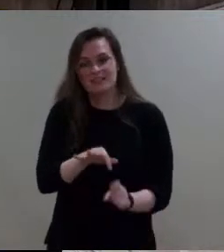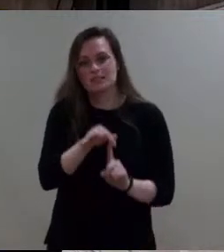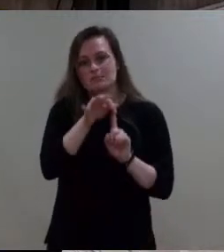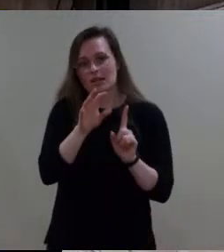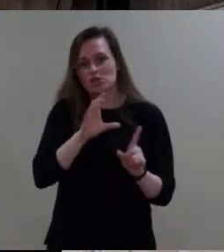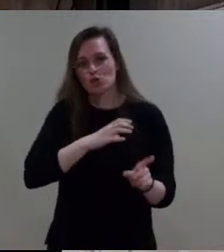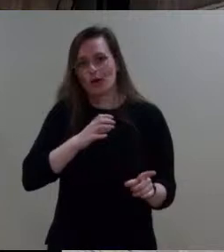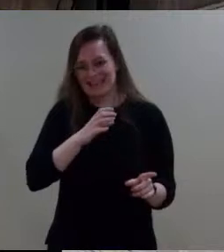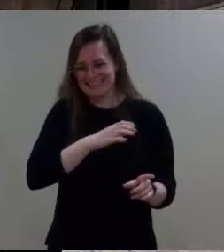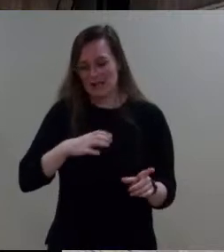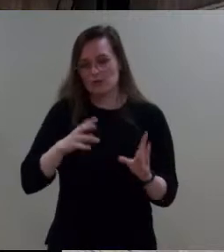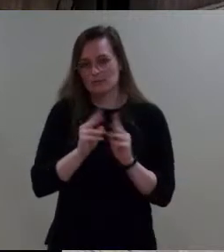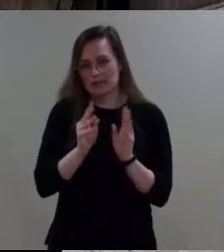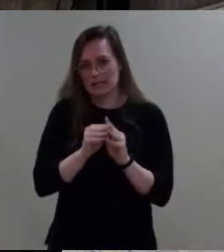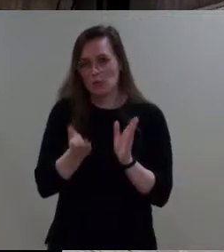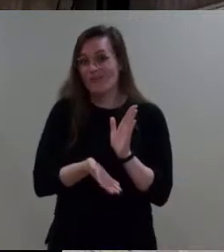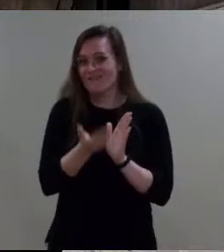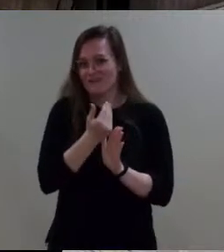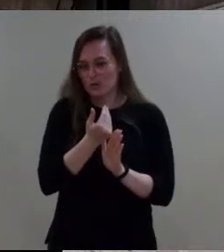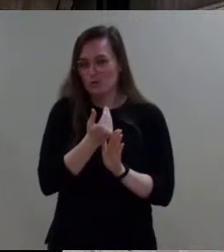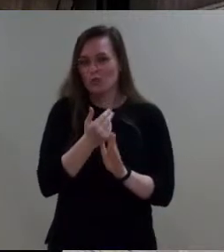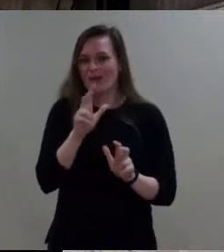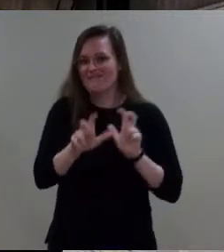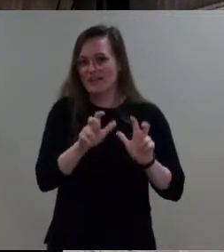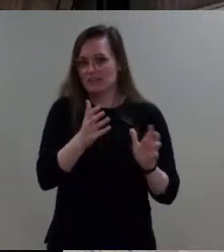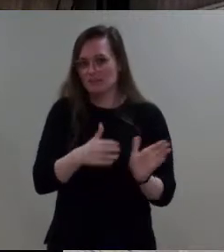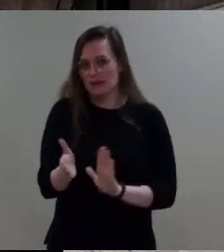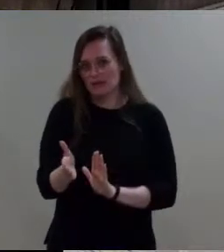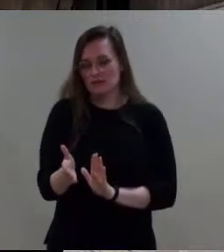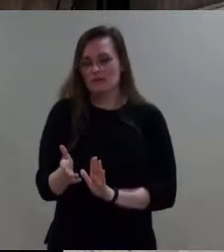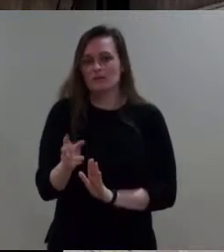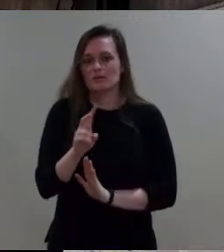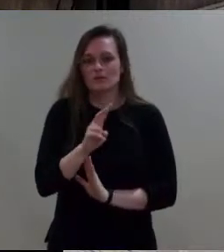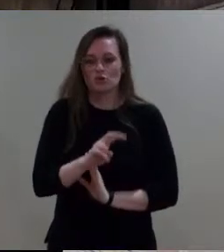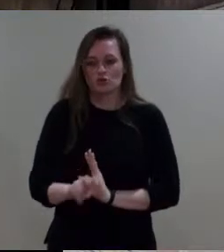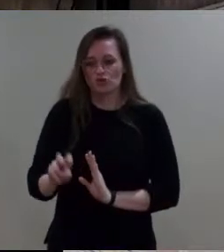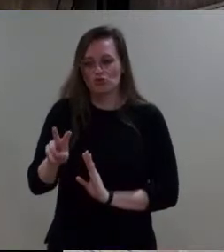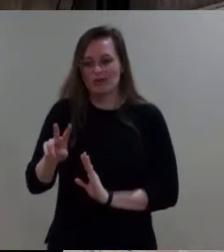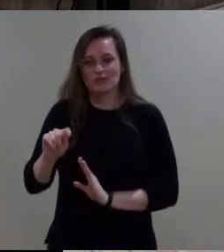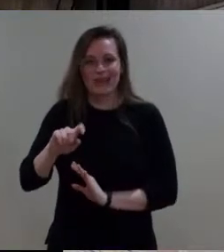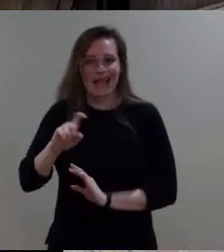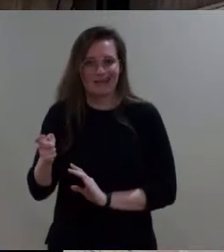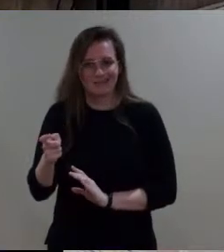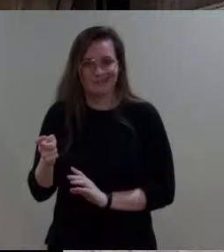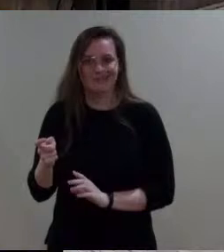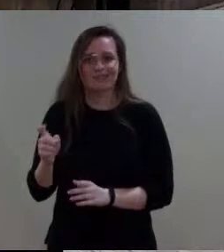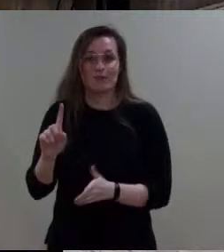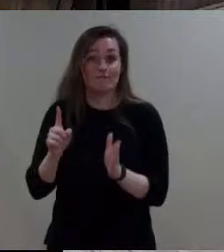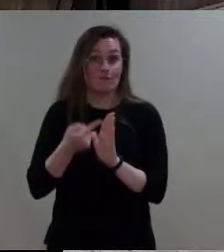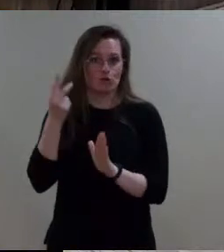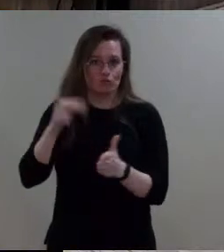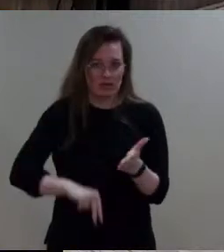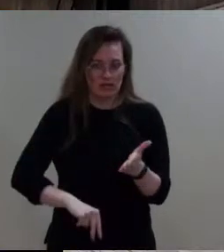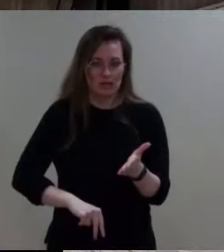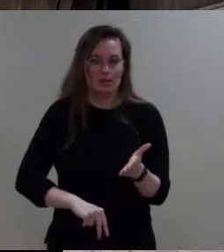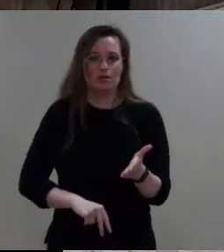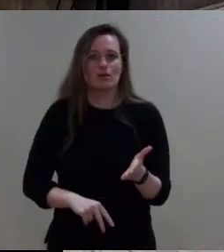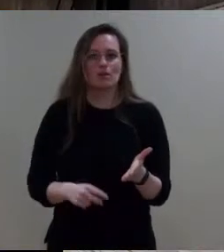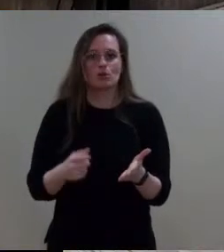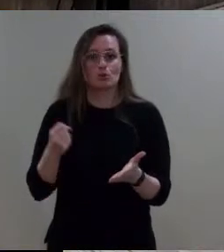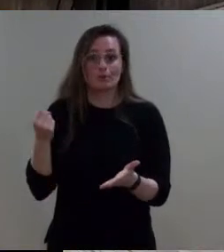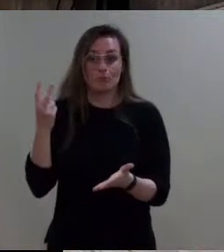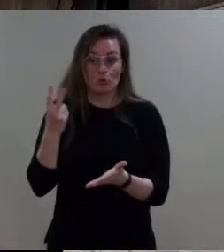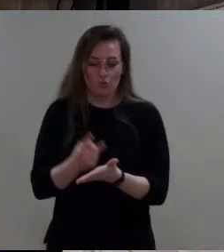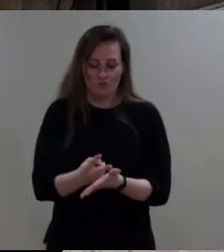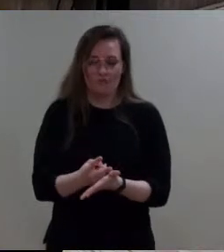we reviewed the capital investment plan and the deed transfer tax where first reading passed. We did approve, as I mentioned earlier this evening